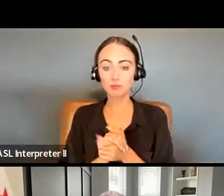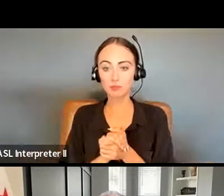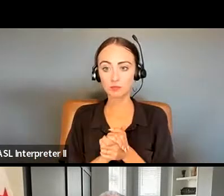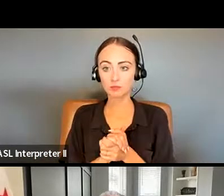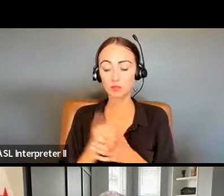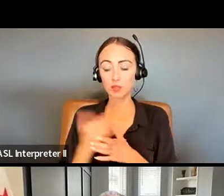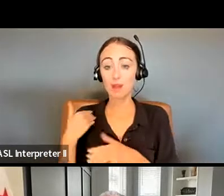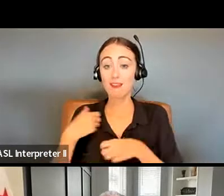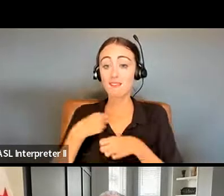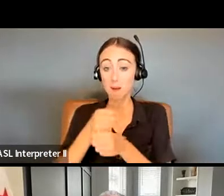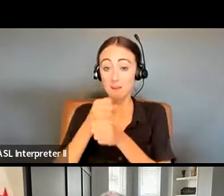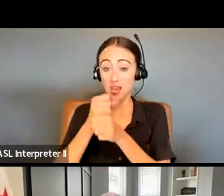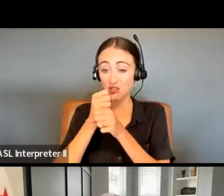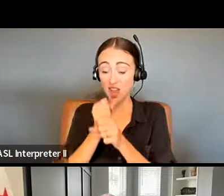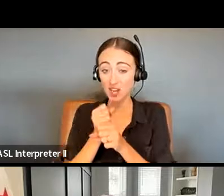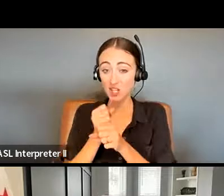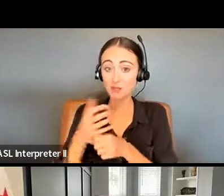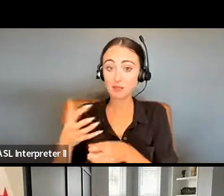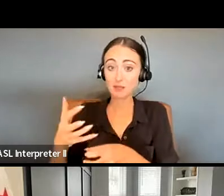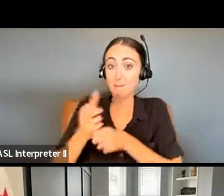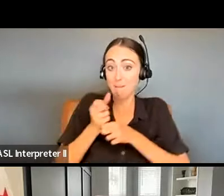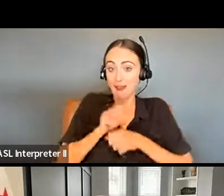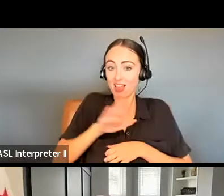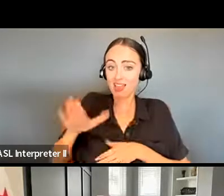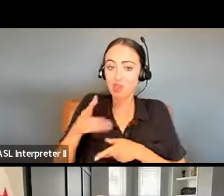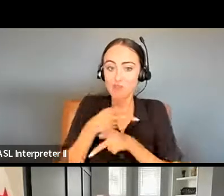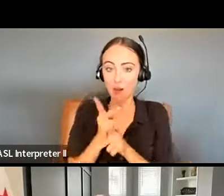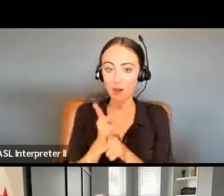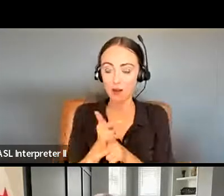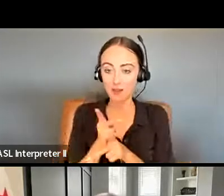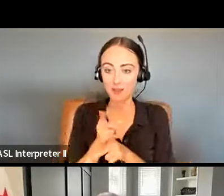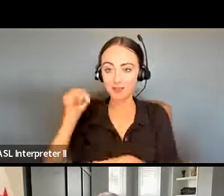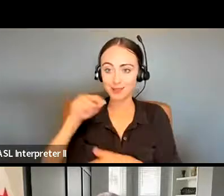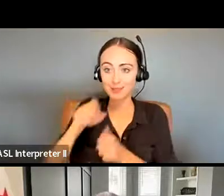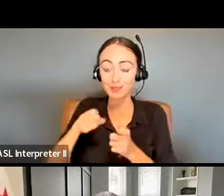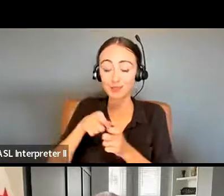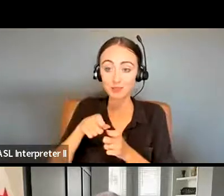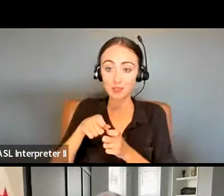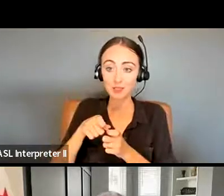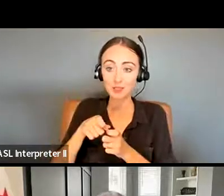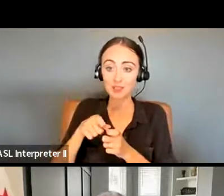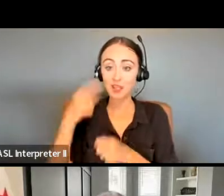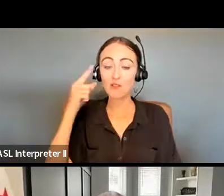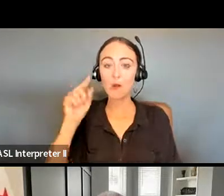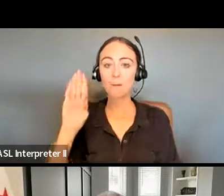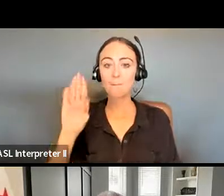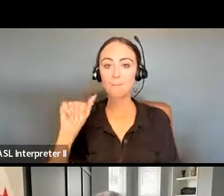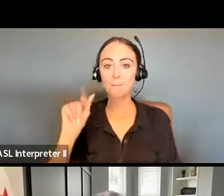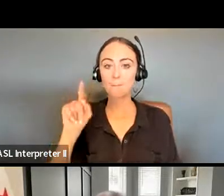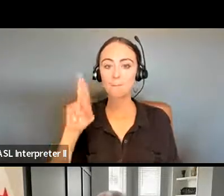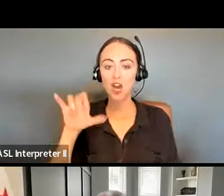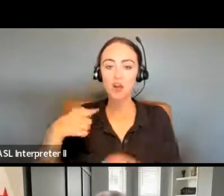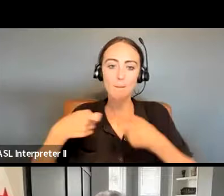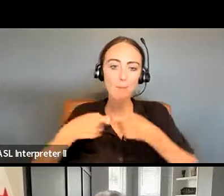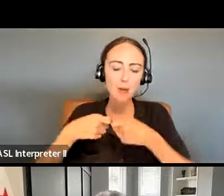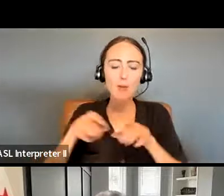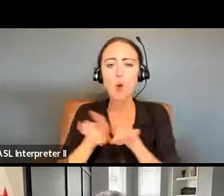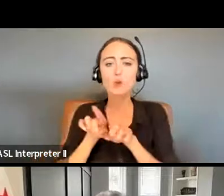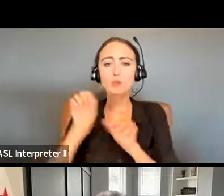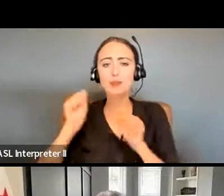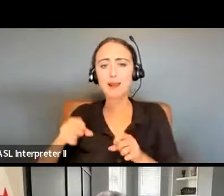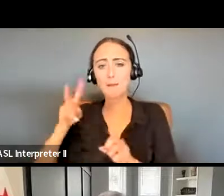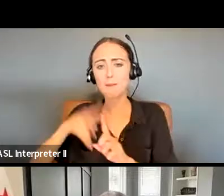have manufacturers take back their products. And this particular one is for batteries, but we have it for paints and